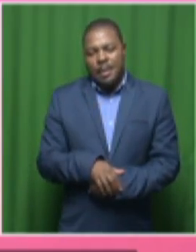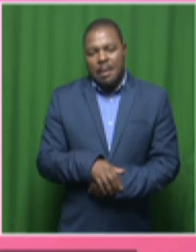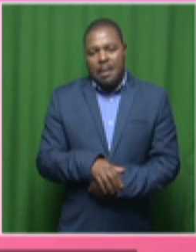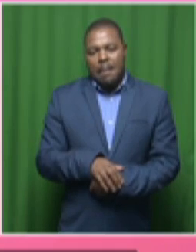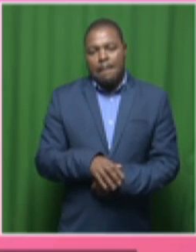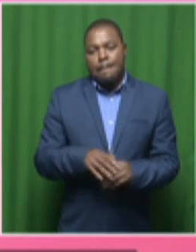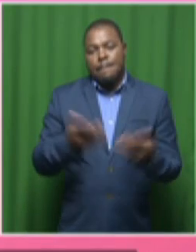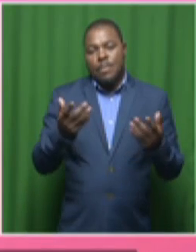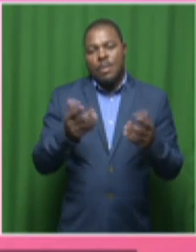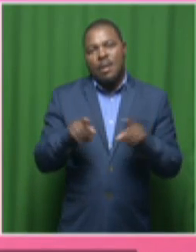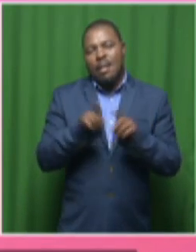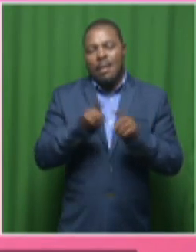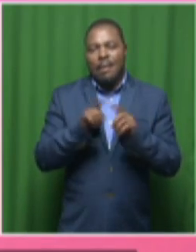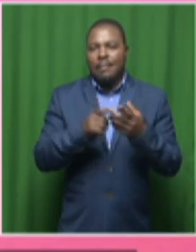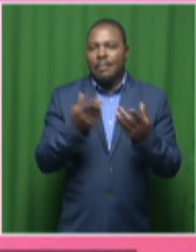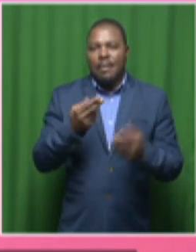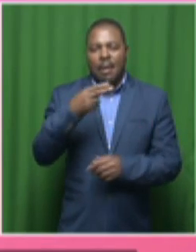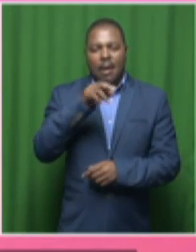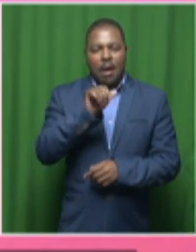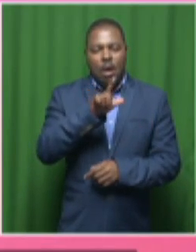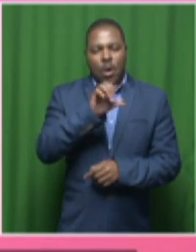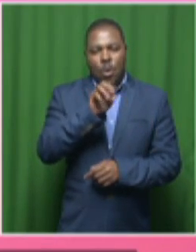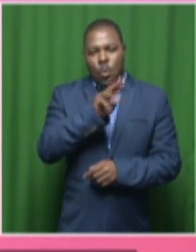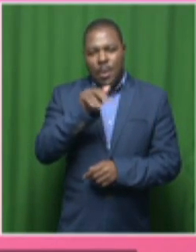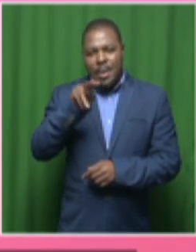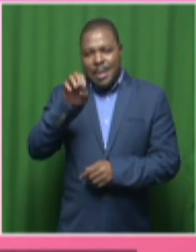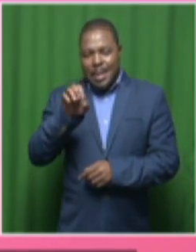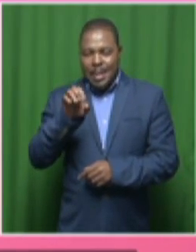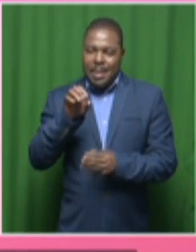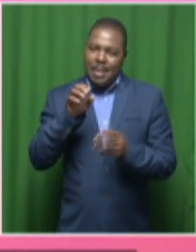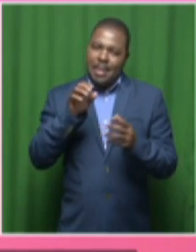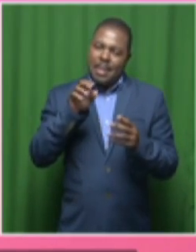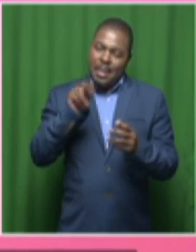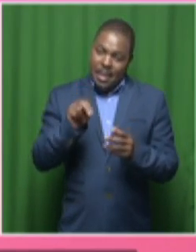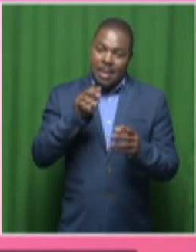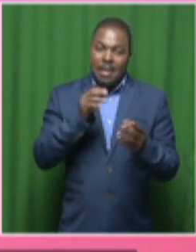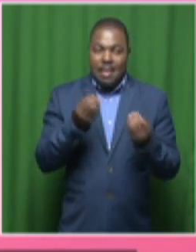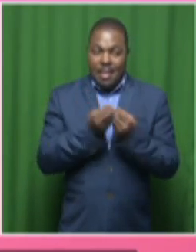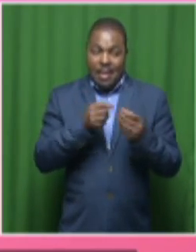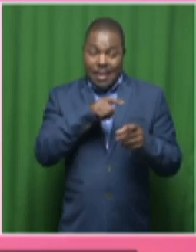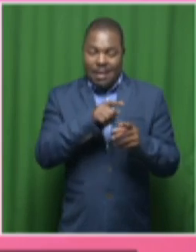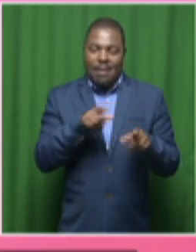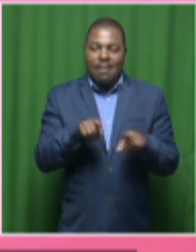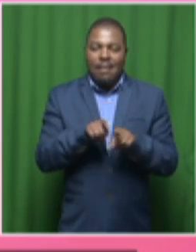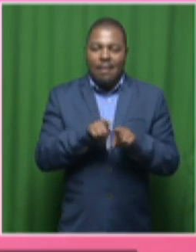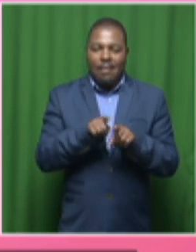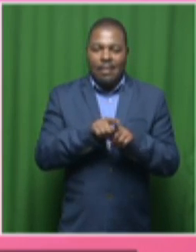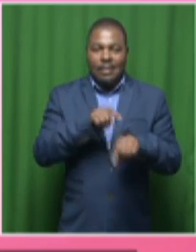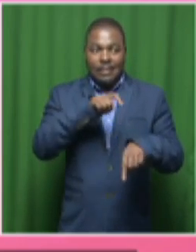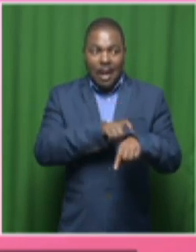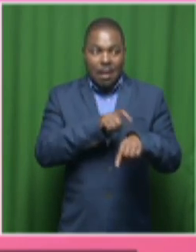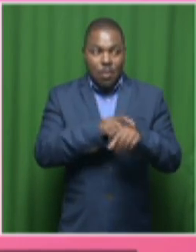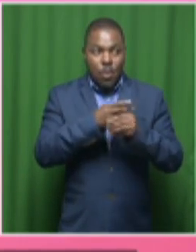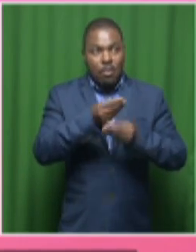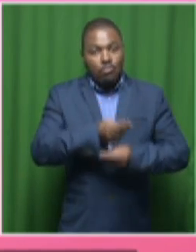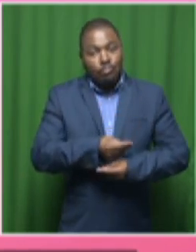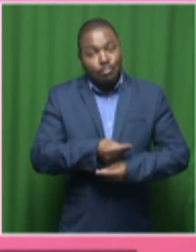the whole Halloween theme, it was based also around the time of the drop, you